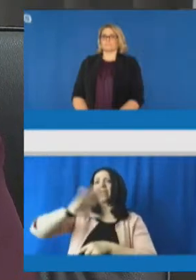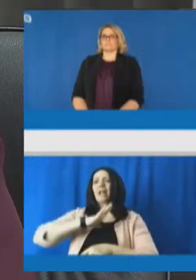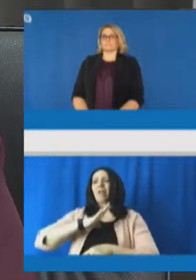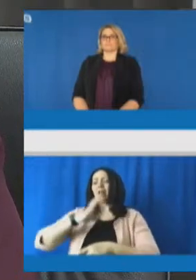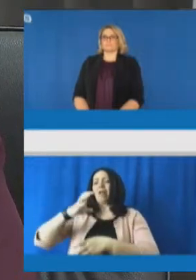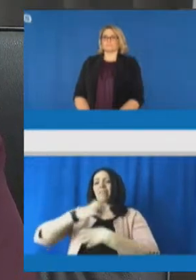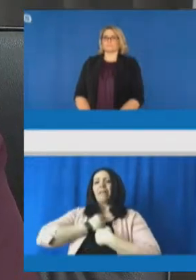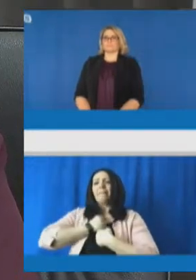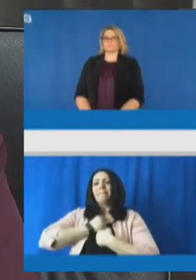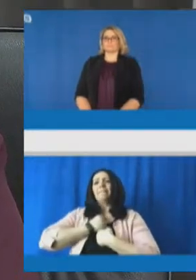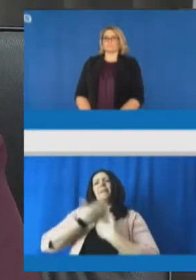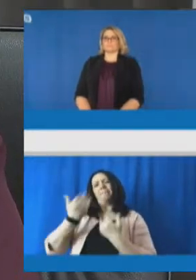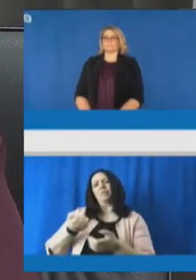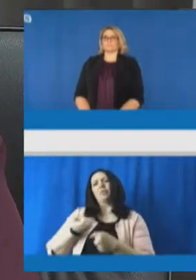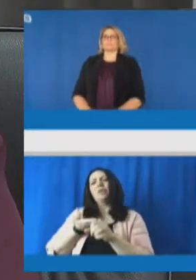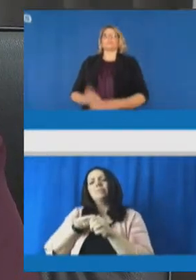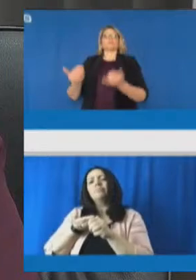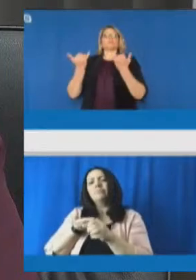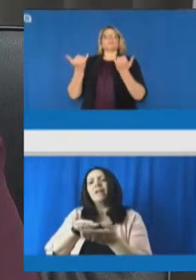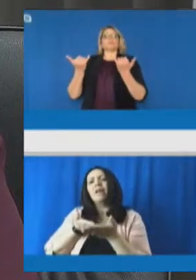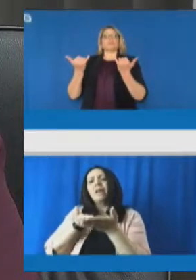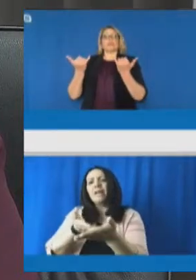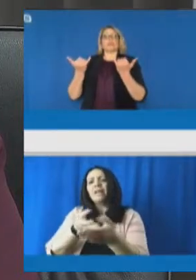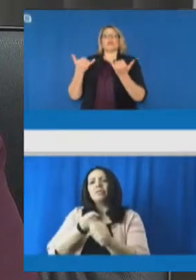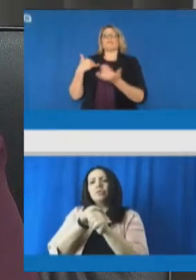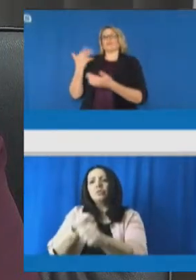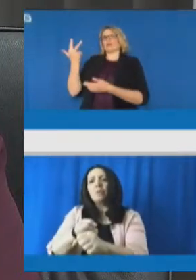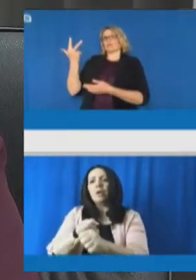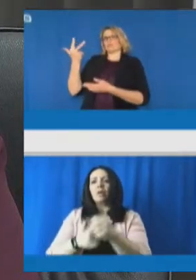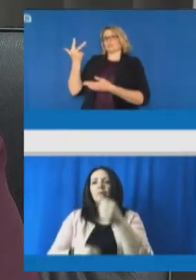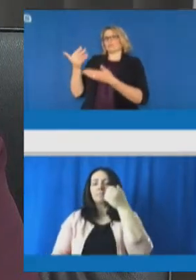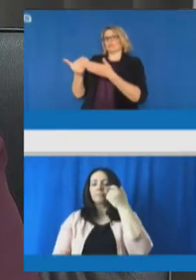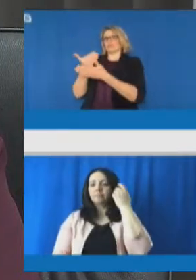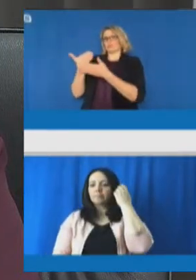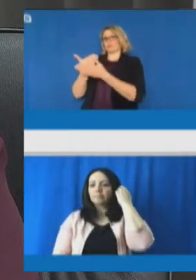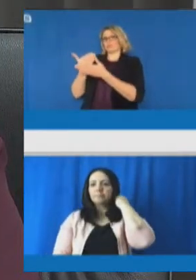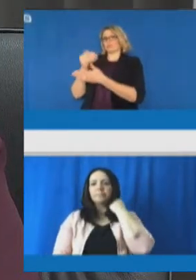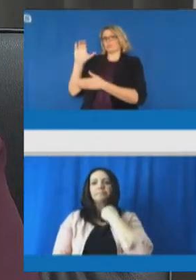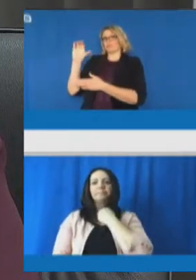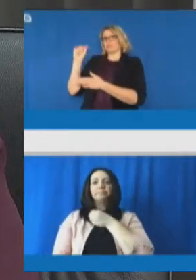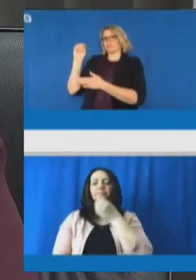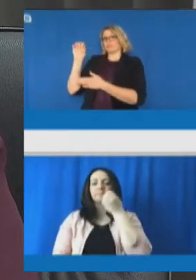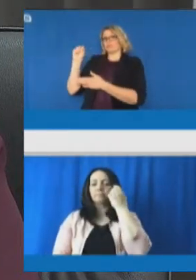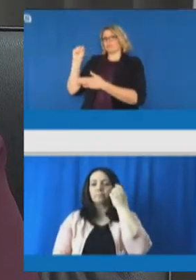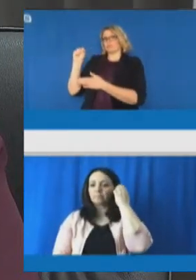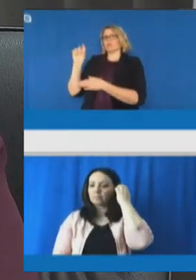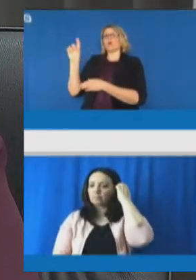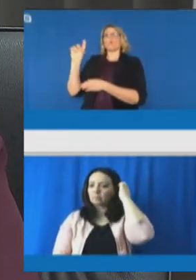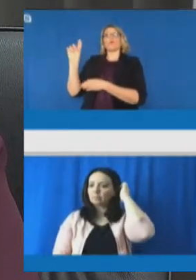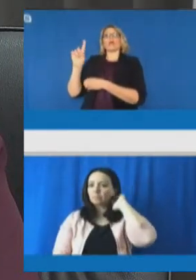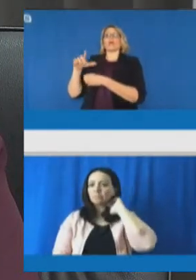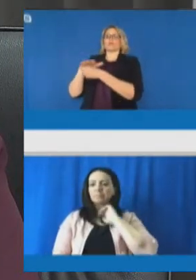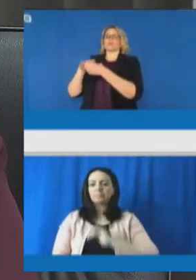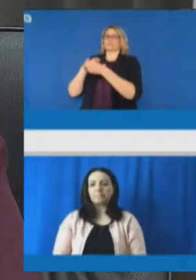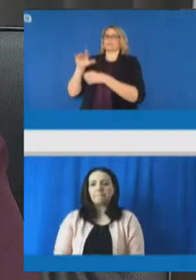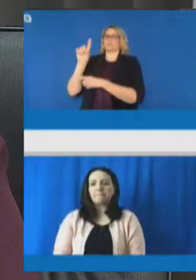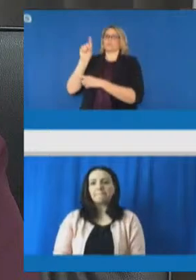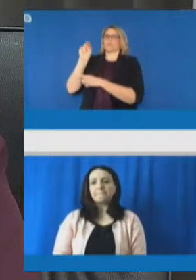1 individual now in hospital. As always, I ask that you keep these fellow New Brunswickers in your thoughts and